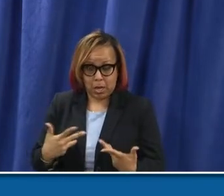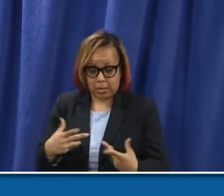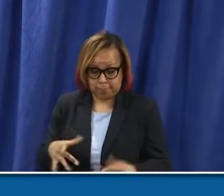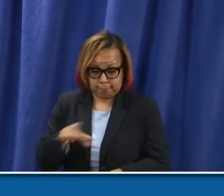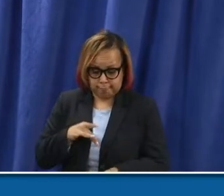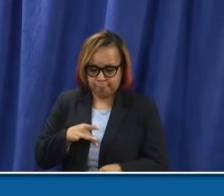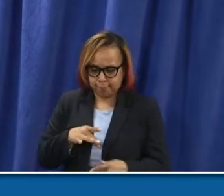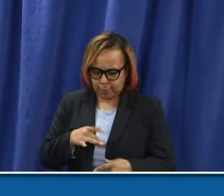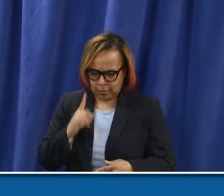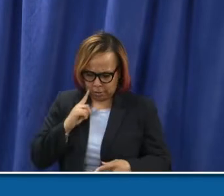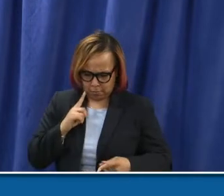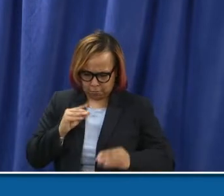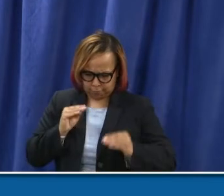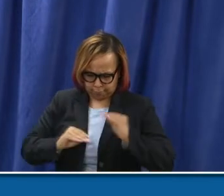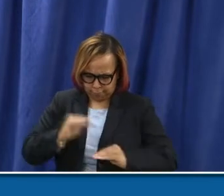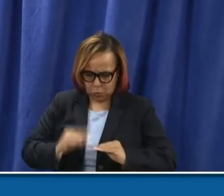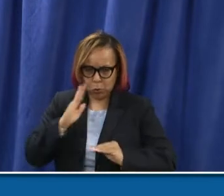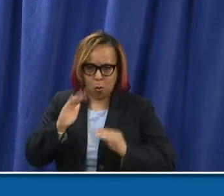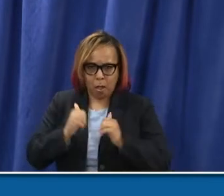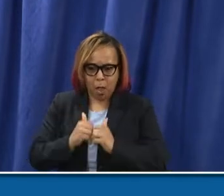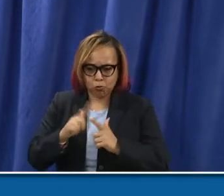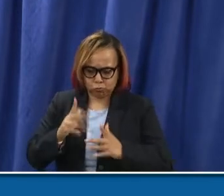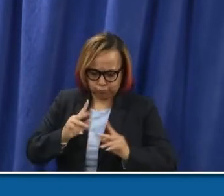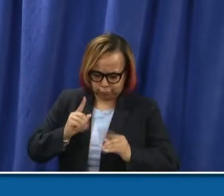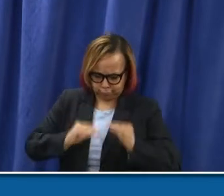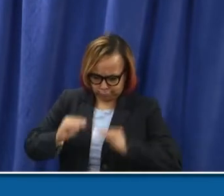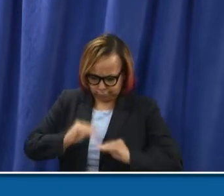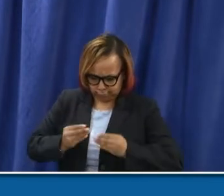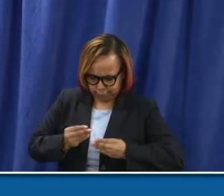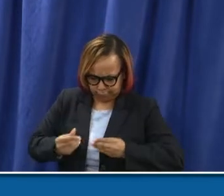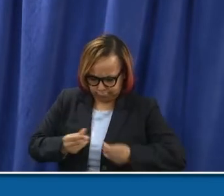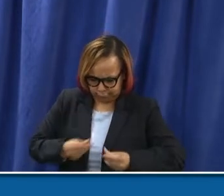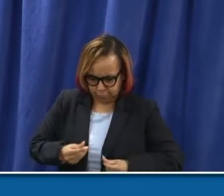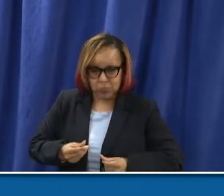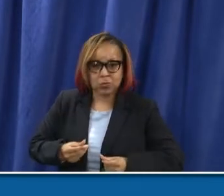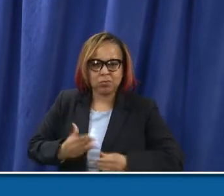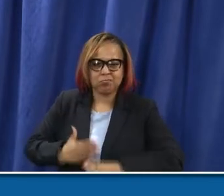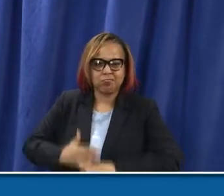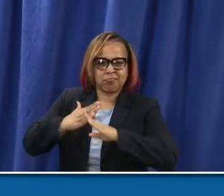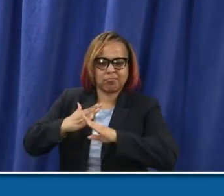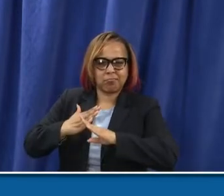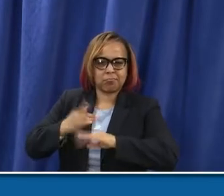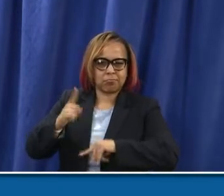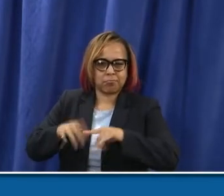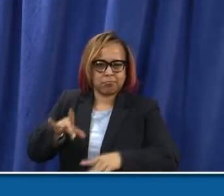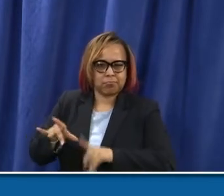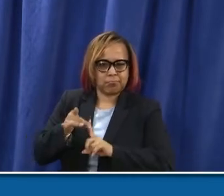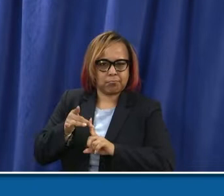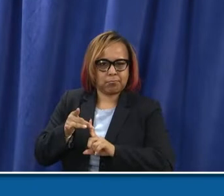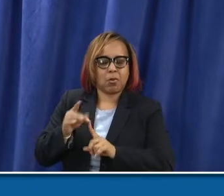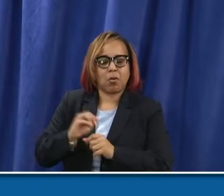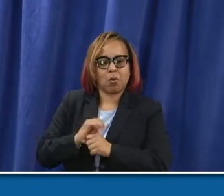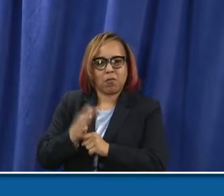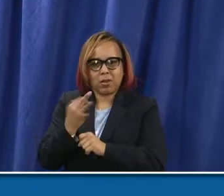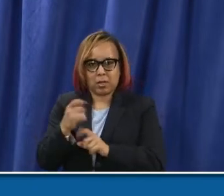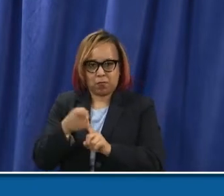COVID virus without using any live virus. So it is impossible to get COVID-19 from the